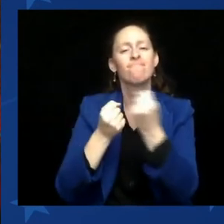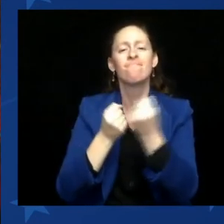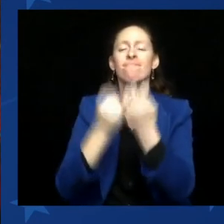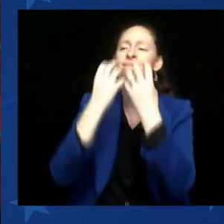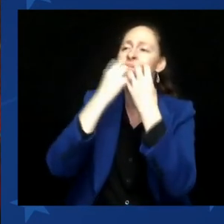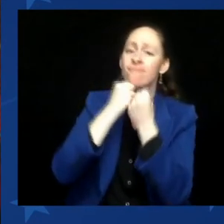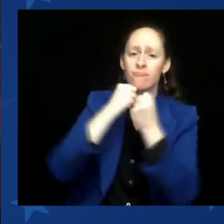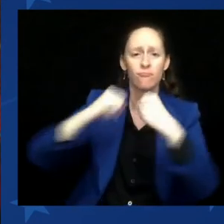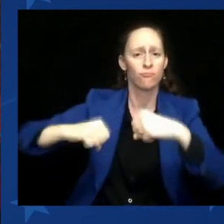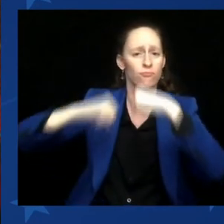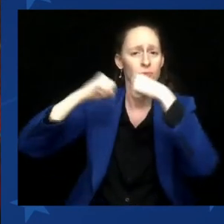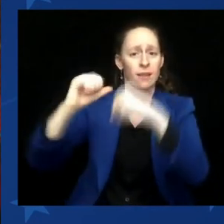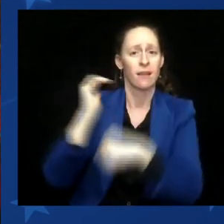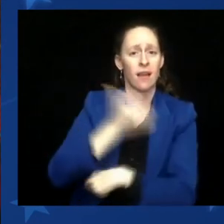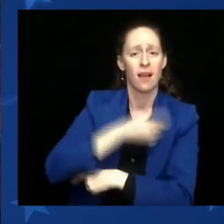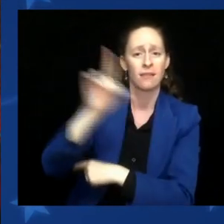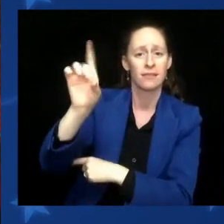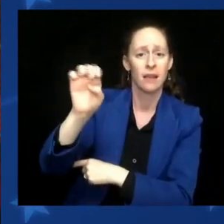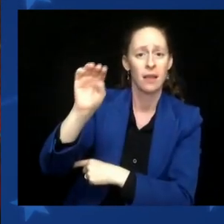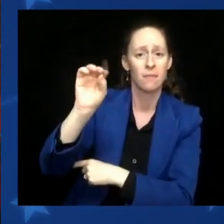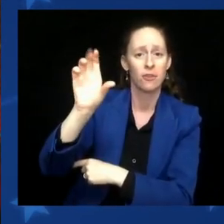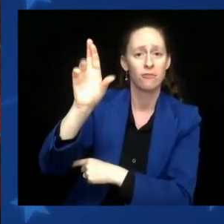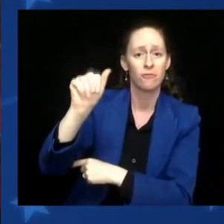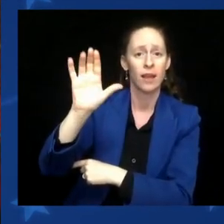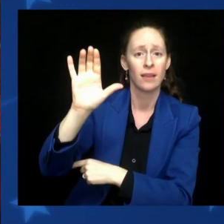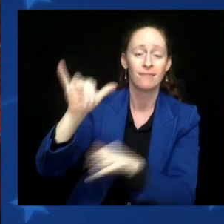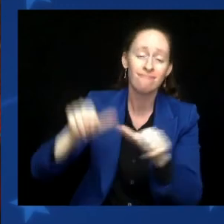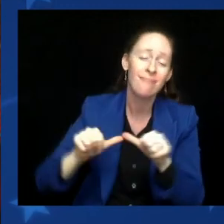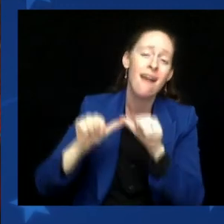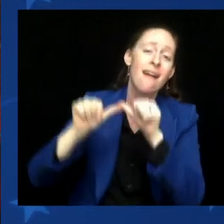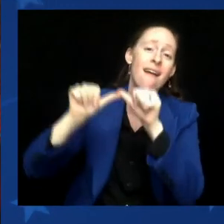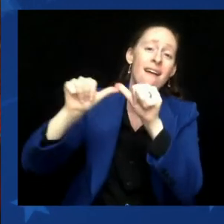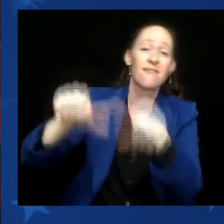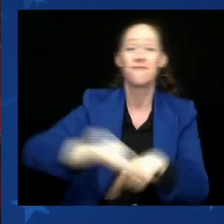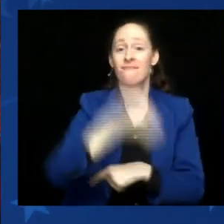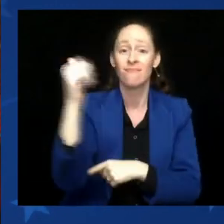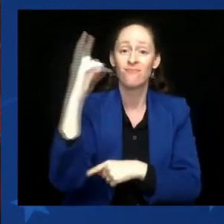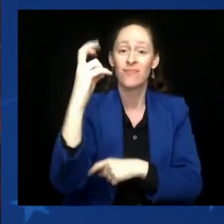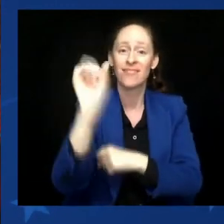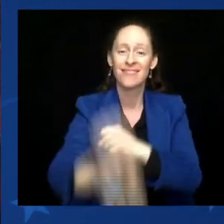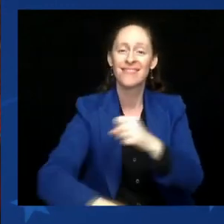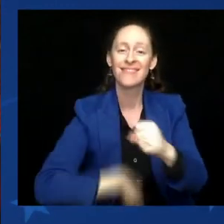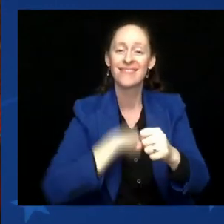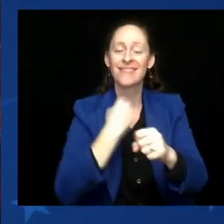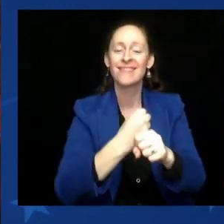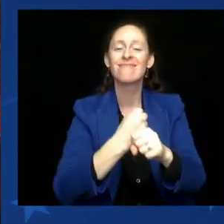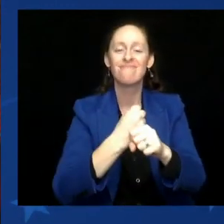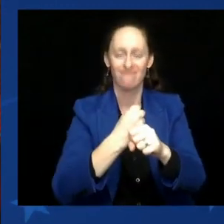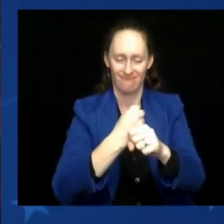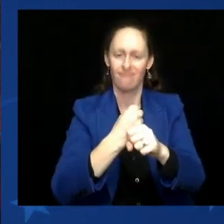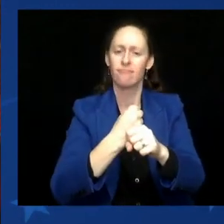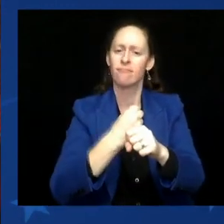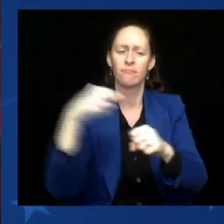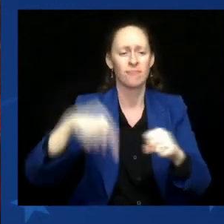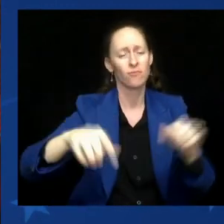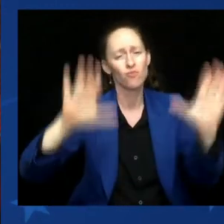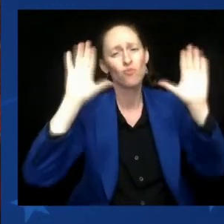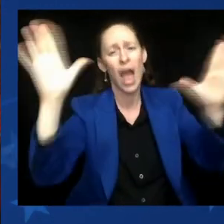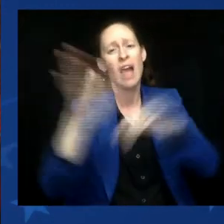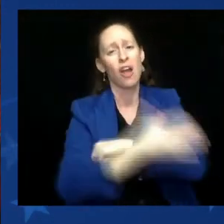had the past 200 years, the greatest nation on the face of the earth. We just need to remember who we are. We are the